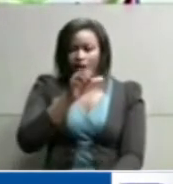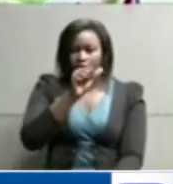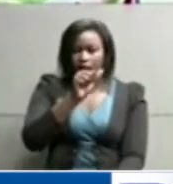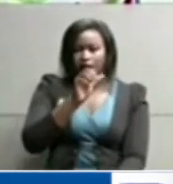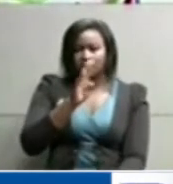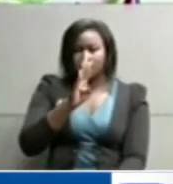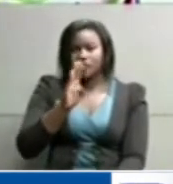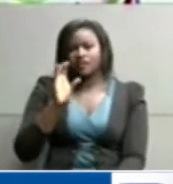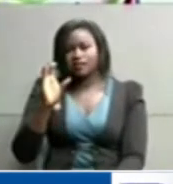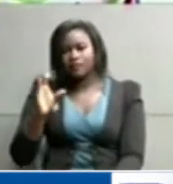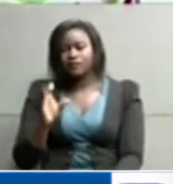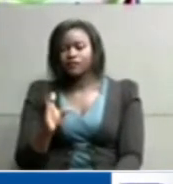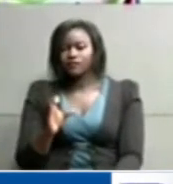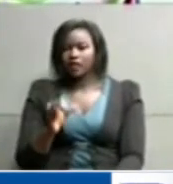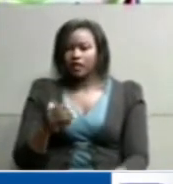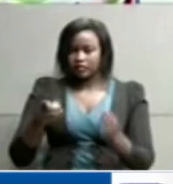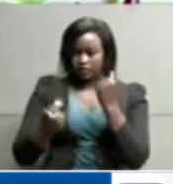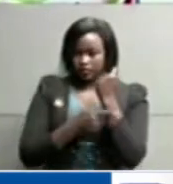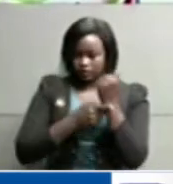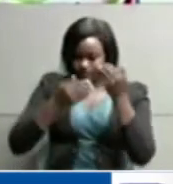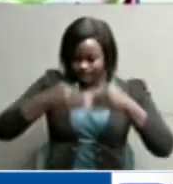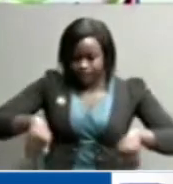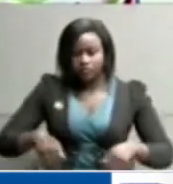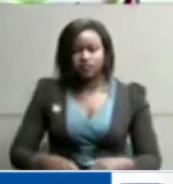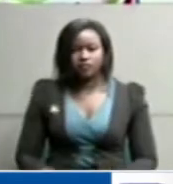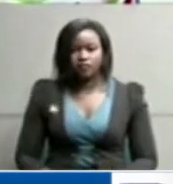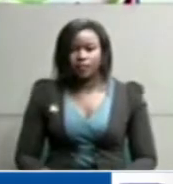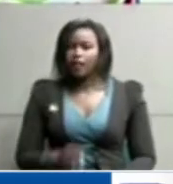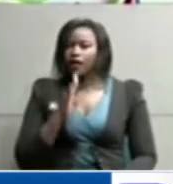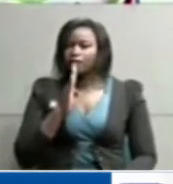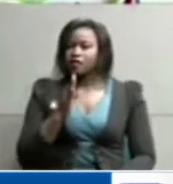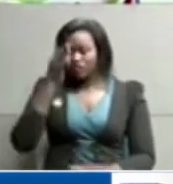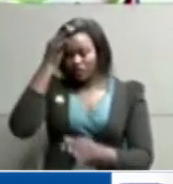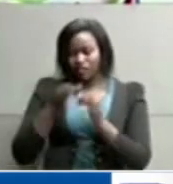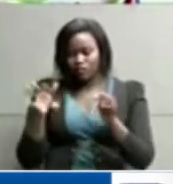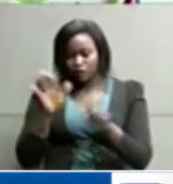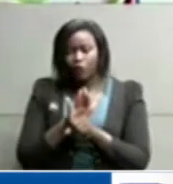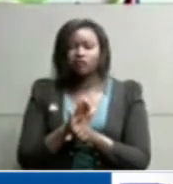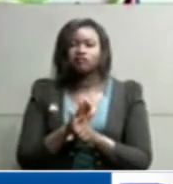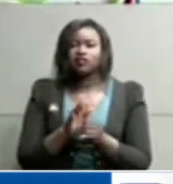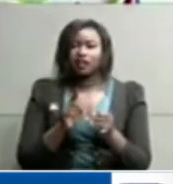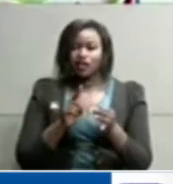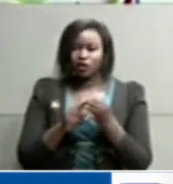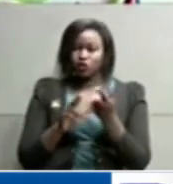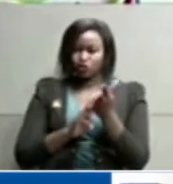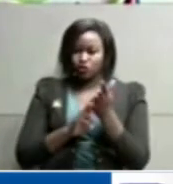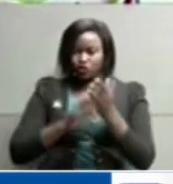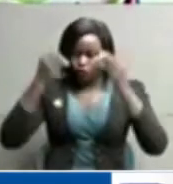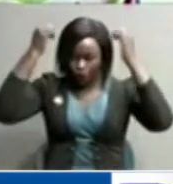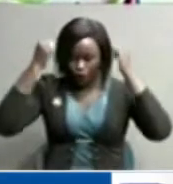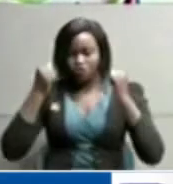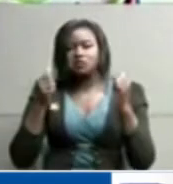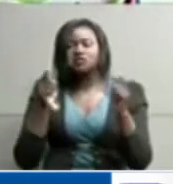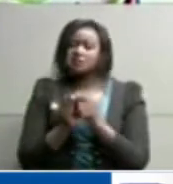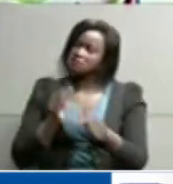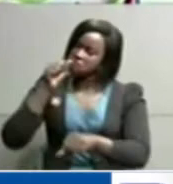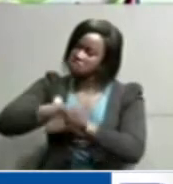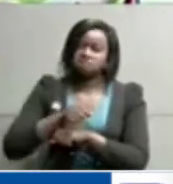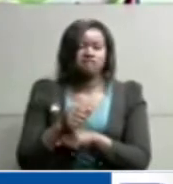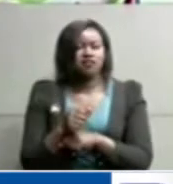abstinence, be faithful, use the condom. That's how we defeated AIDS, even before the medicine